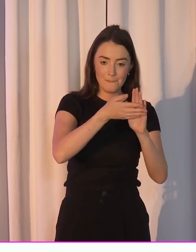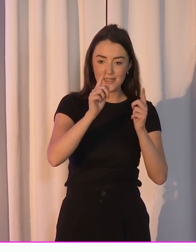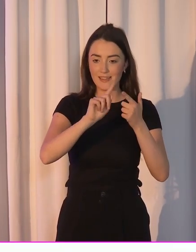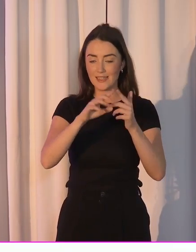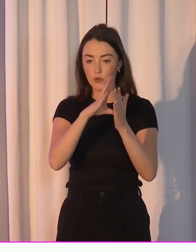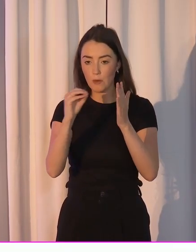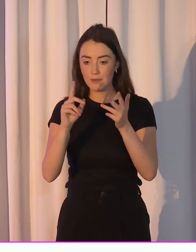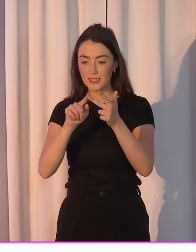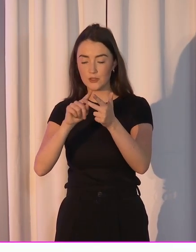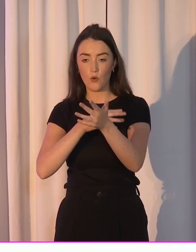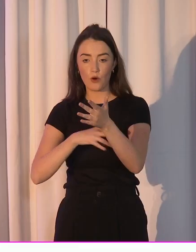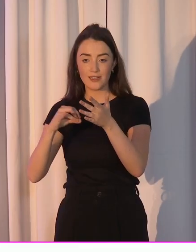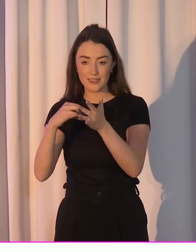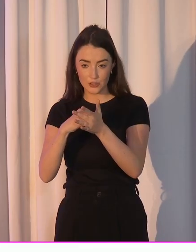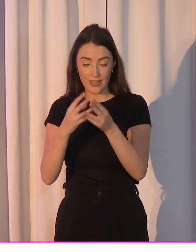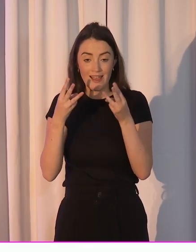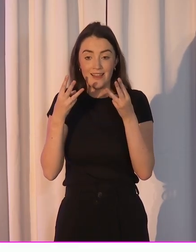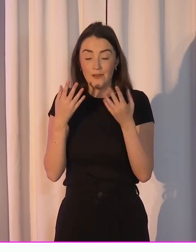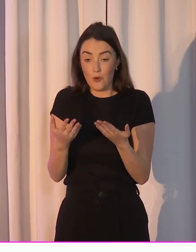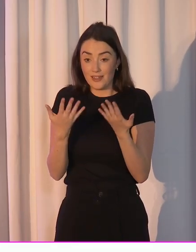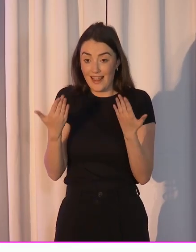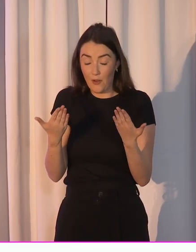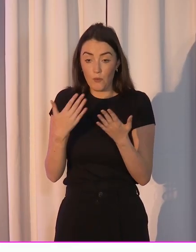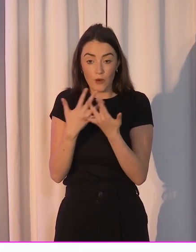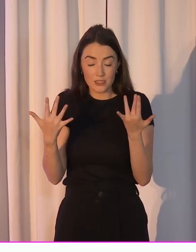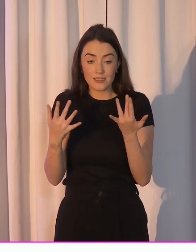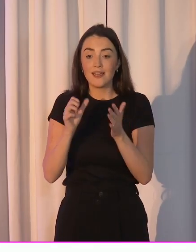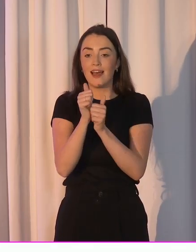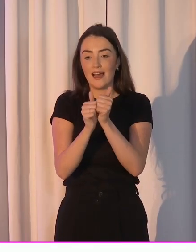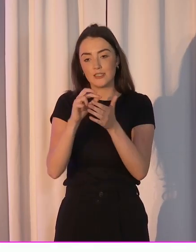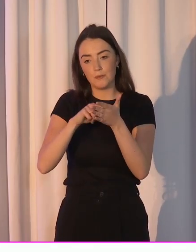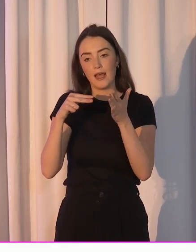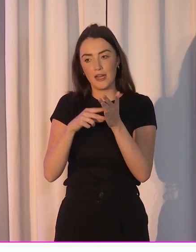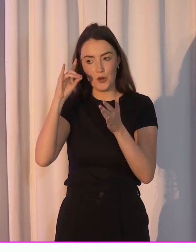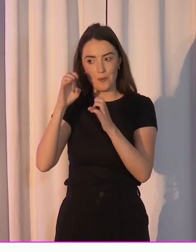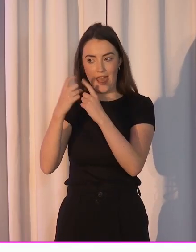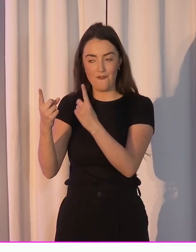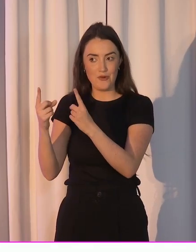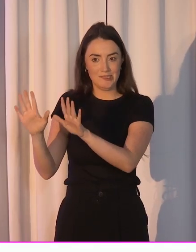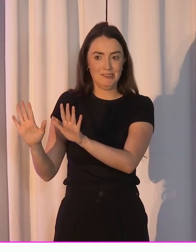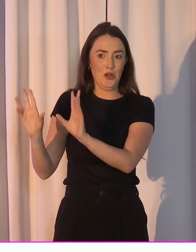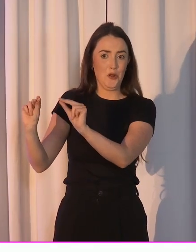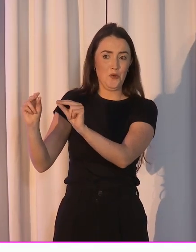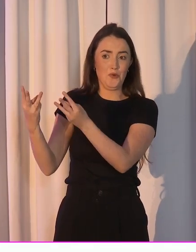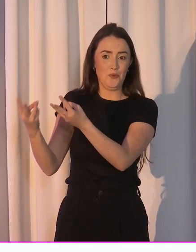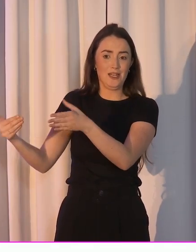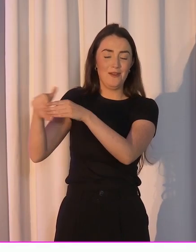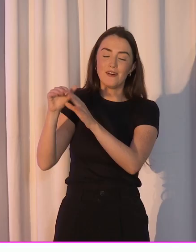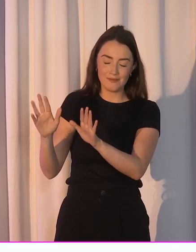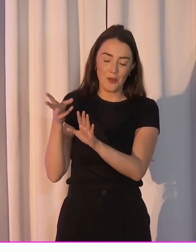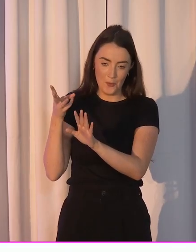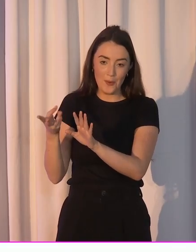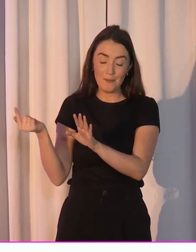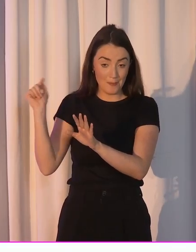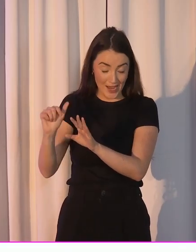now embarking in the co-creation of an action plan. And I'm hoping that all of the people who've helped us so far aren't going, oh no, they're coming back. But